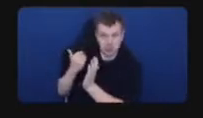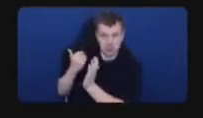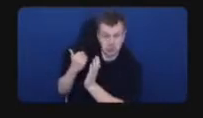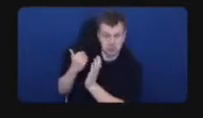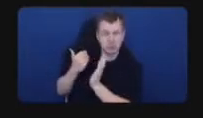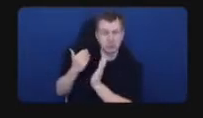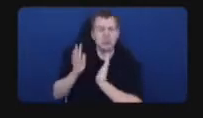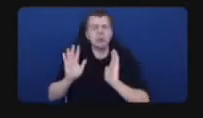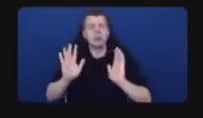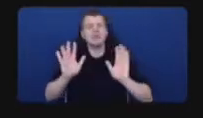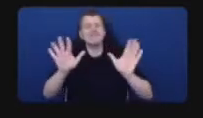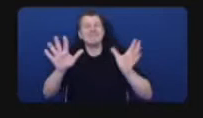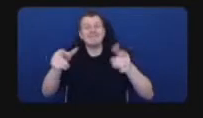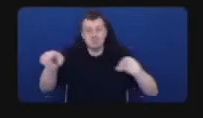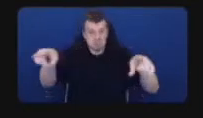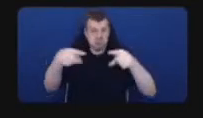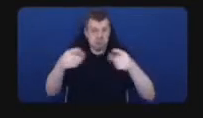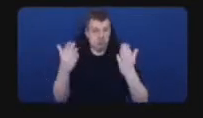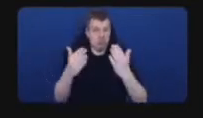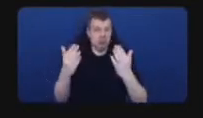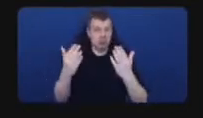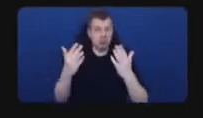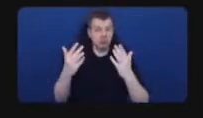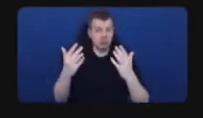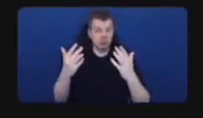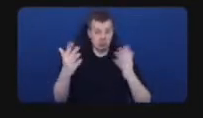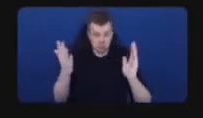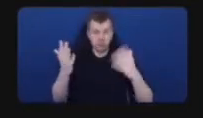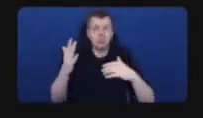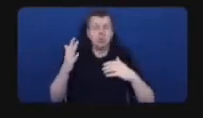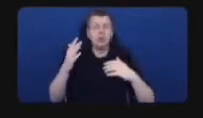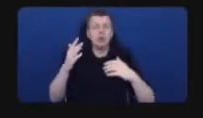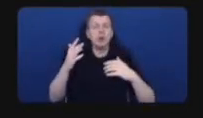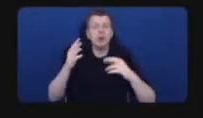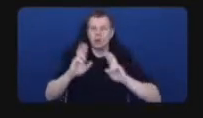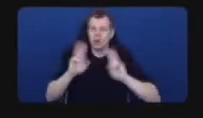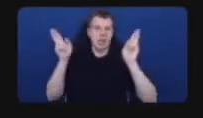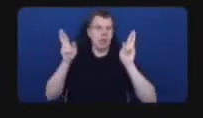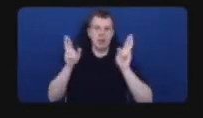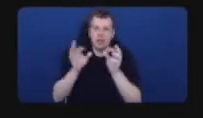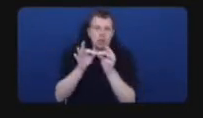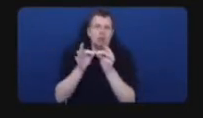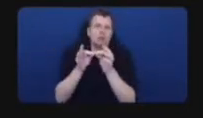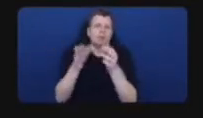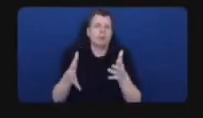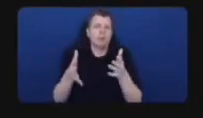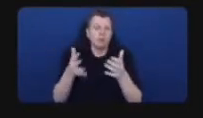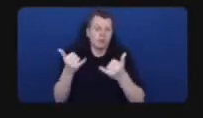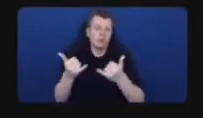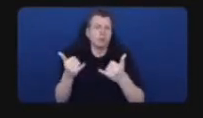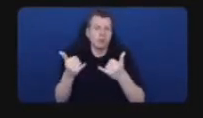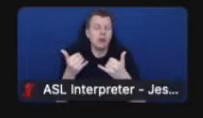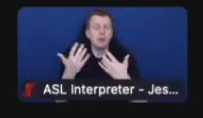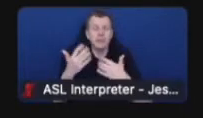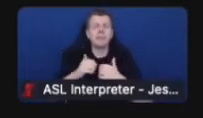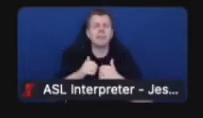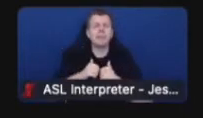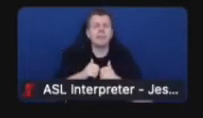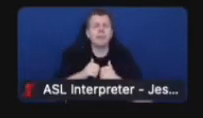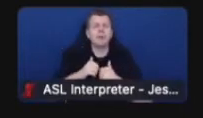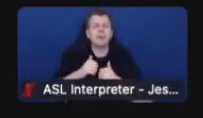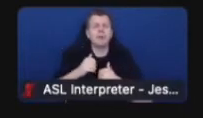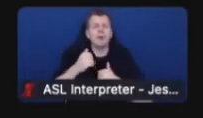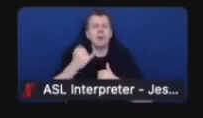for everyone who's here, we have interpretation services available today. To participate in